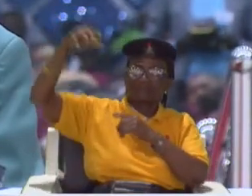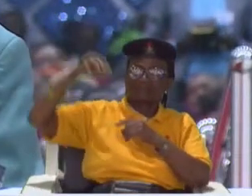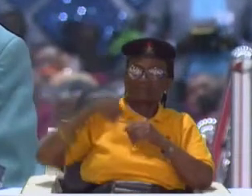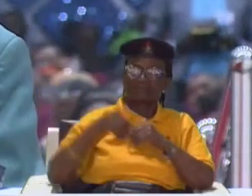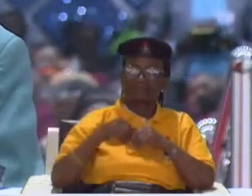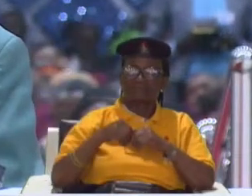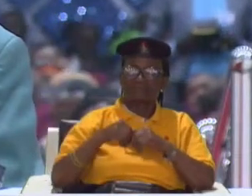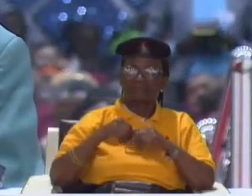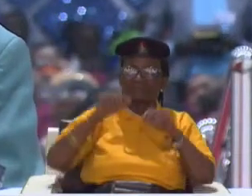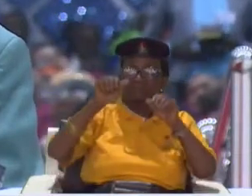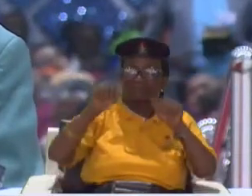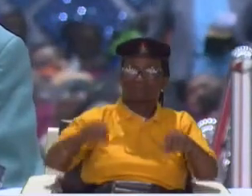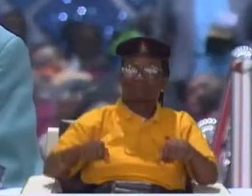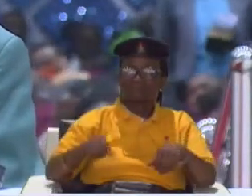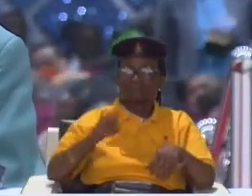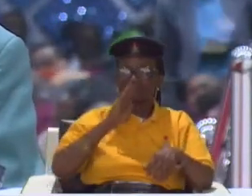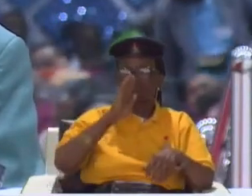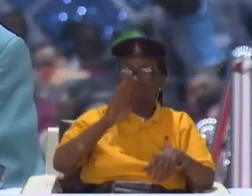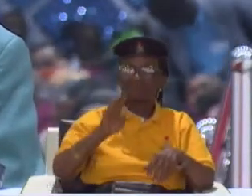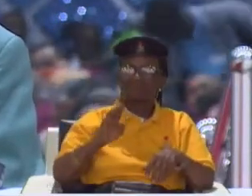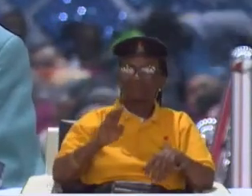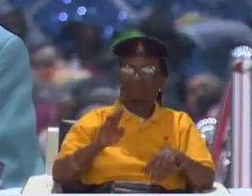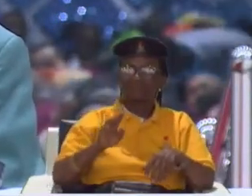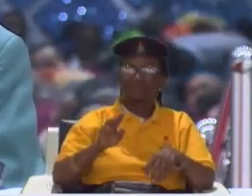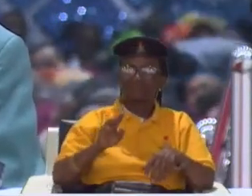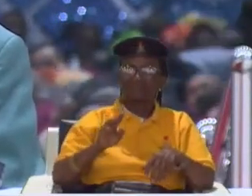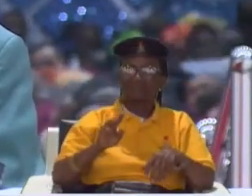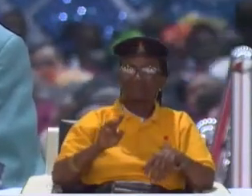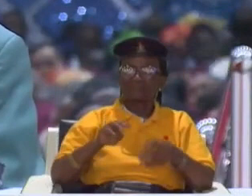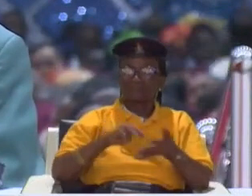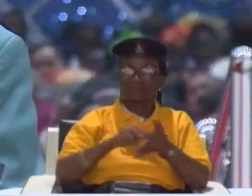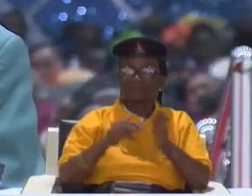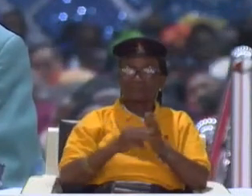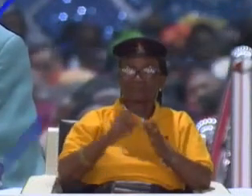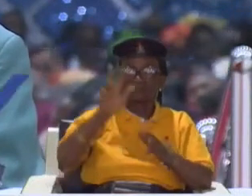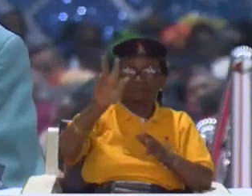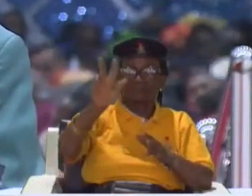Can be three things. Can mean three things. Meta.